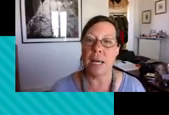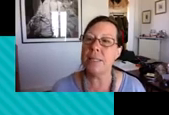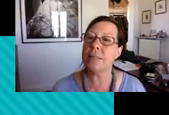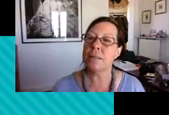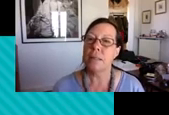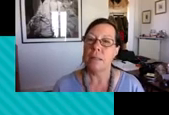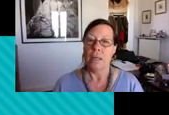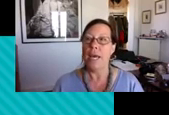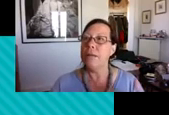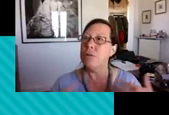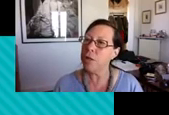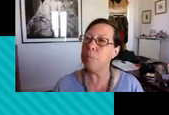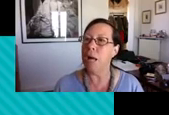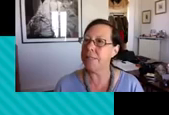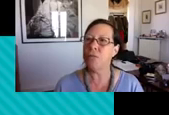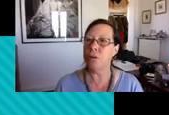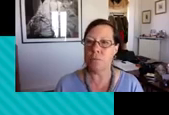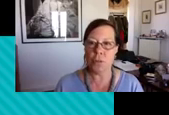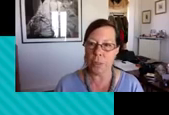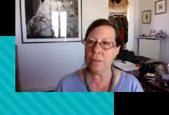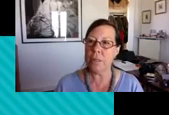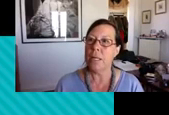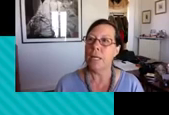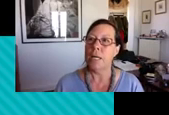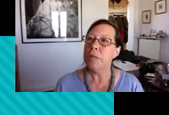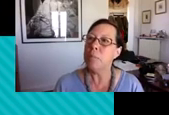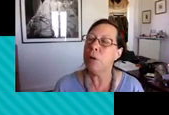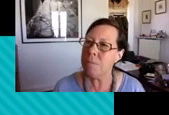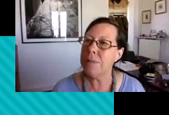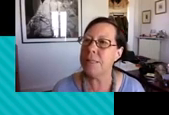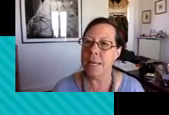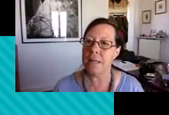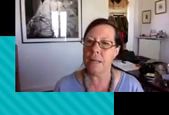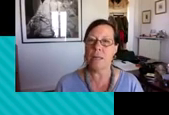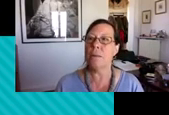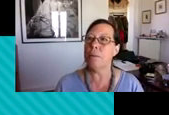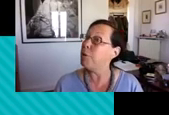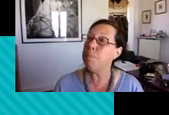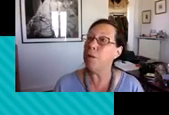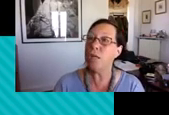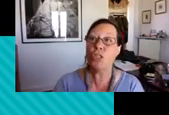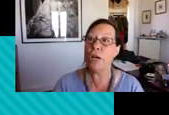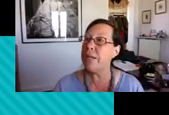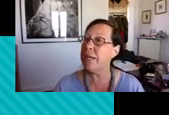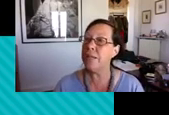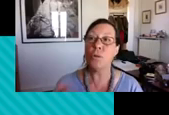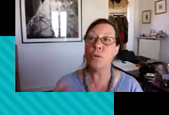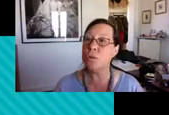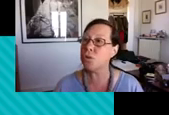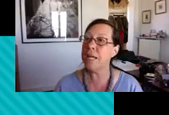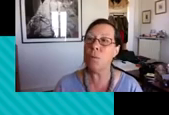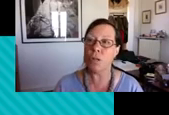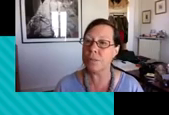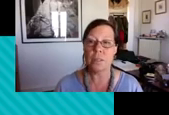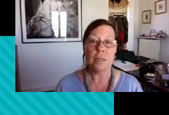their sites, and Twitter blocked it from Twitter. But the problem is that people are sharing it in their own